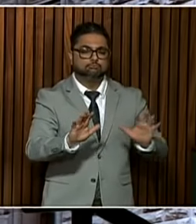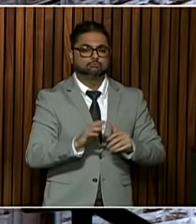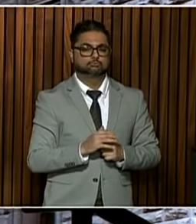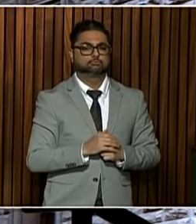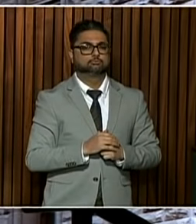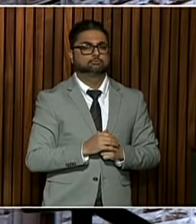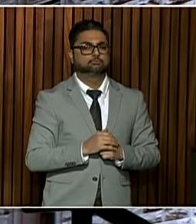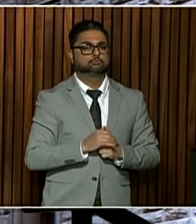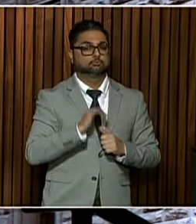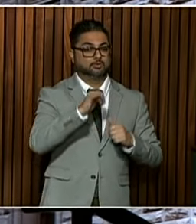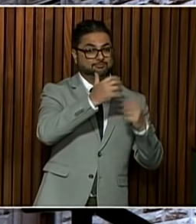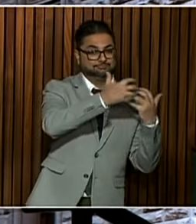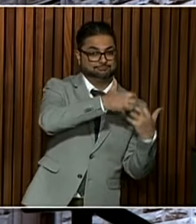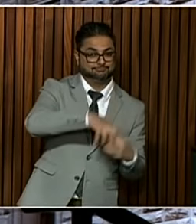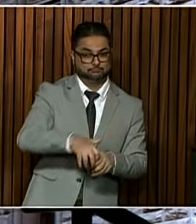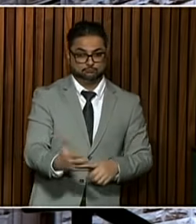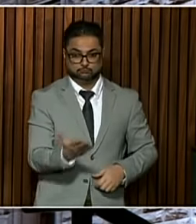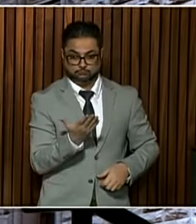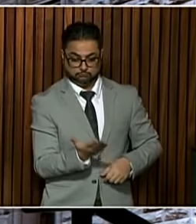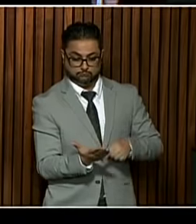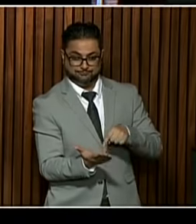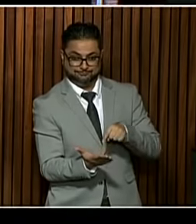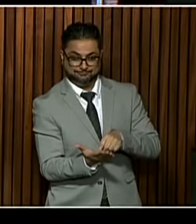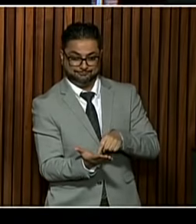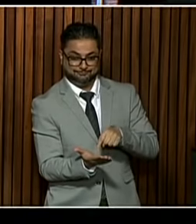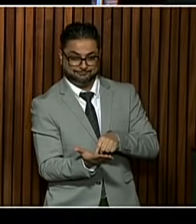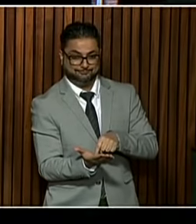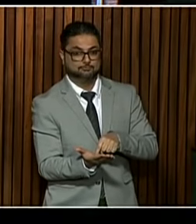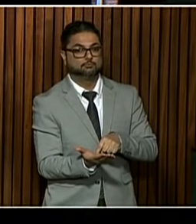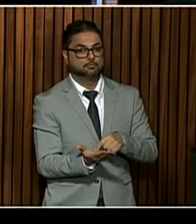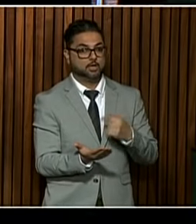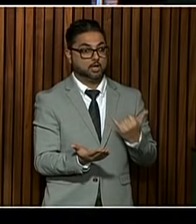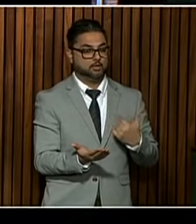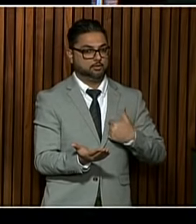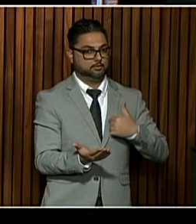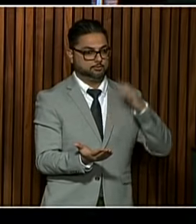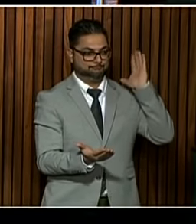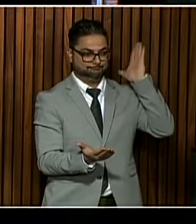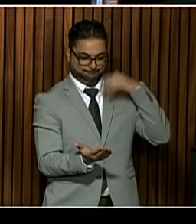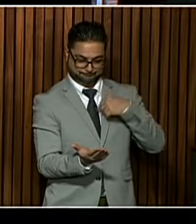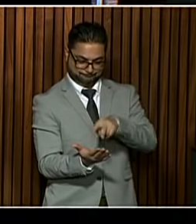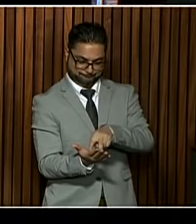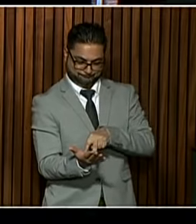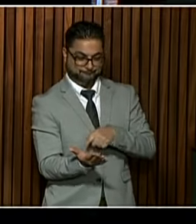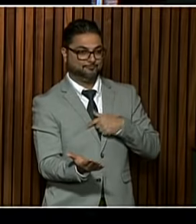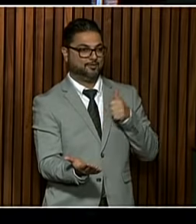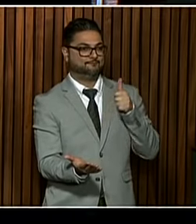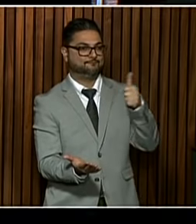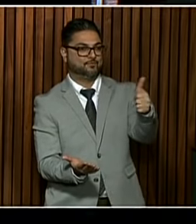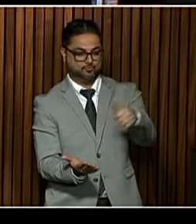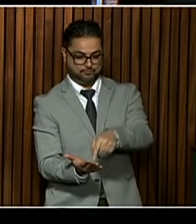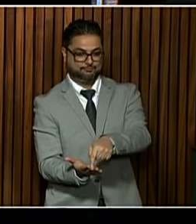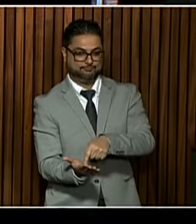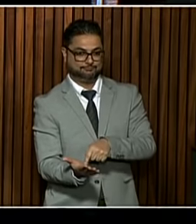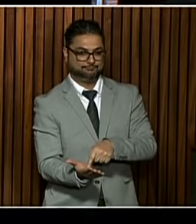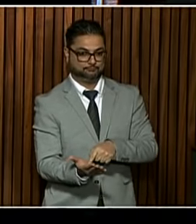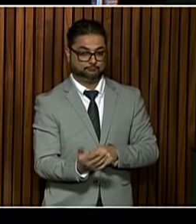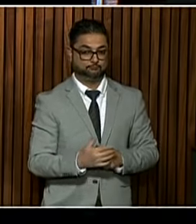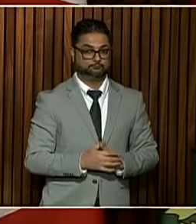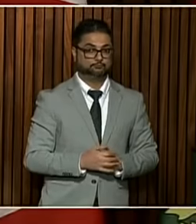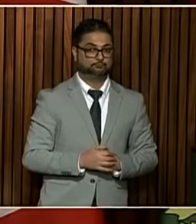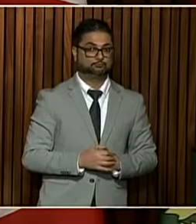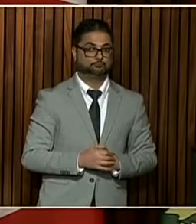to speak at the table here. Yeah, if I could just add to that, I think as we add these new labs, they have to